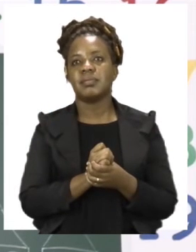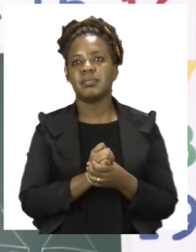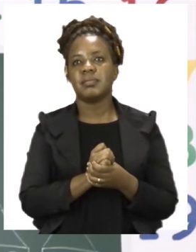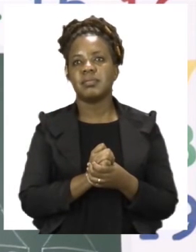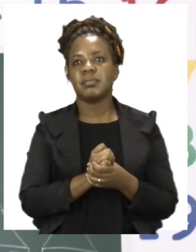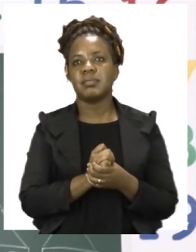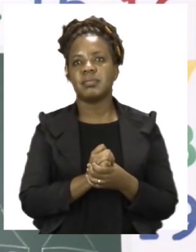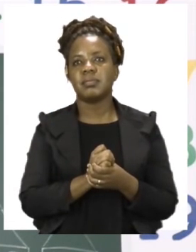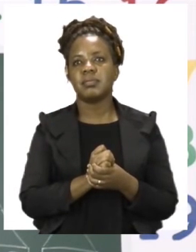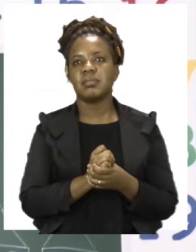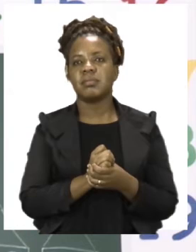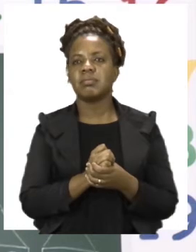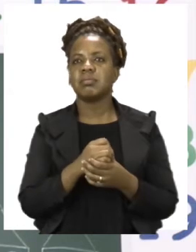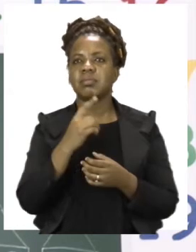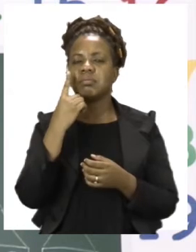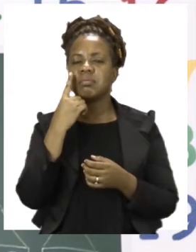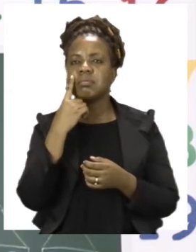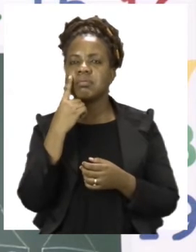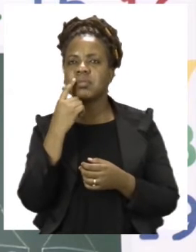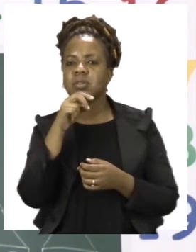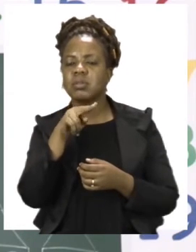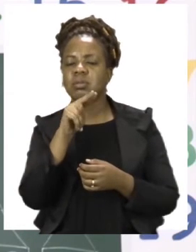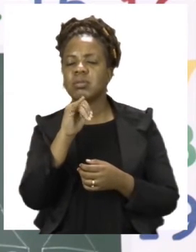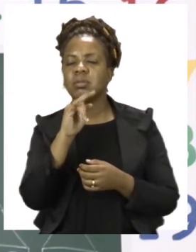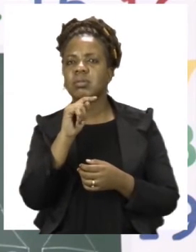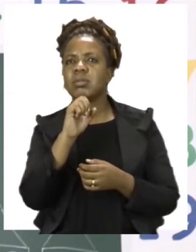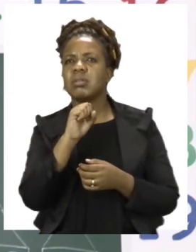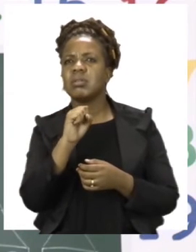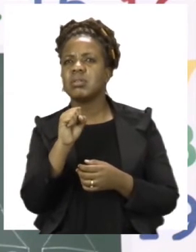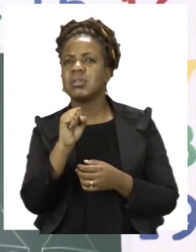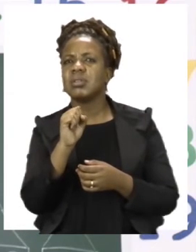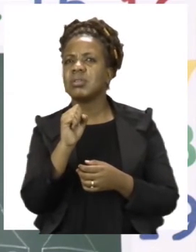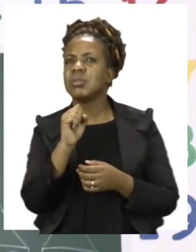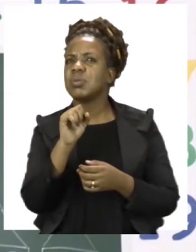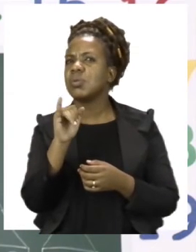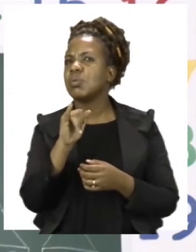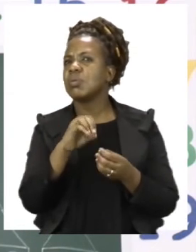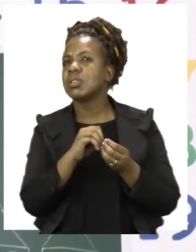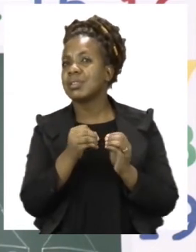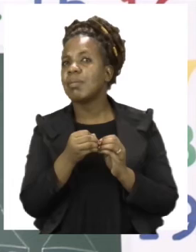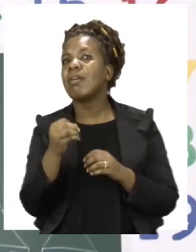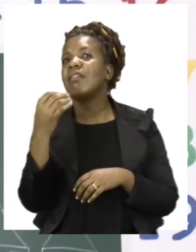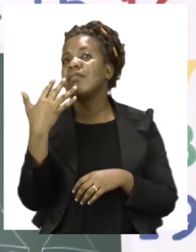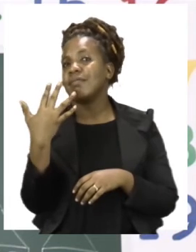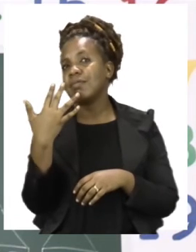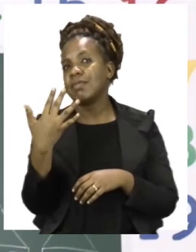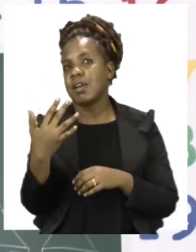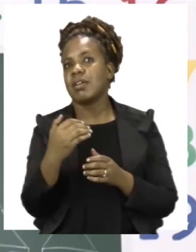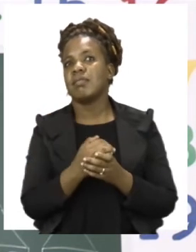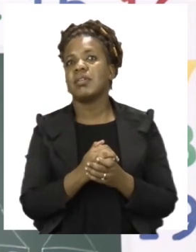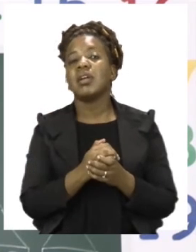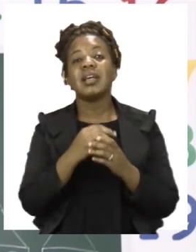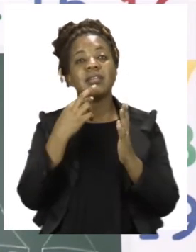and then we look carefully at the unit. Now the unit has a 5 in it.